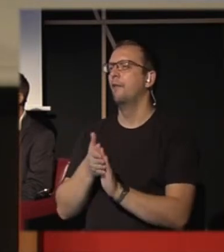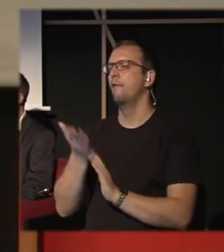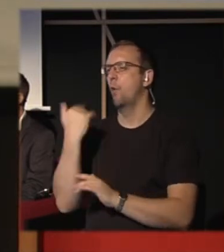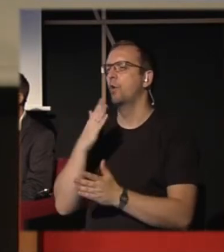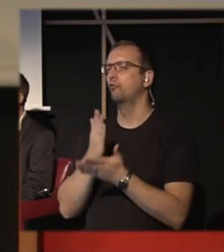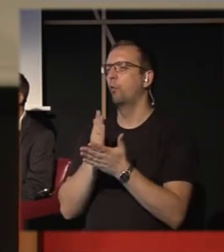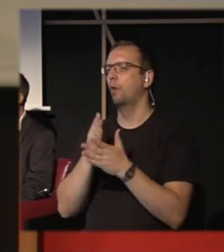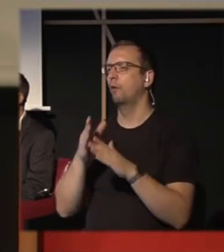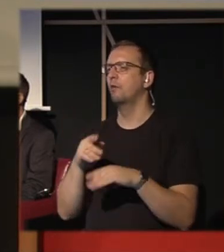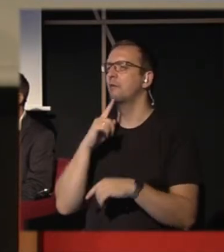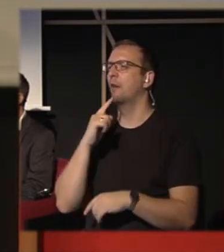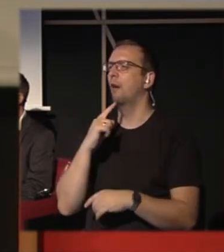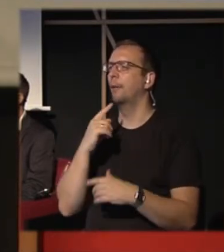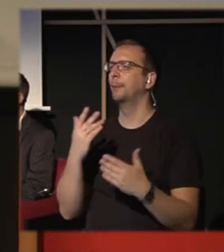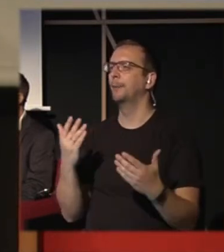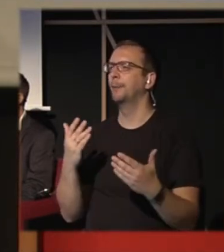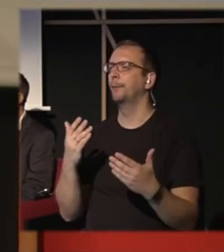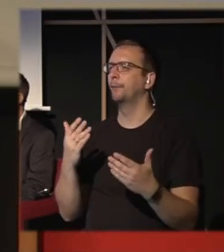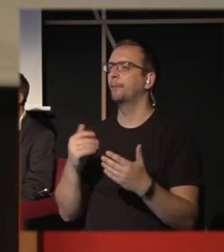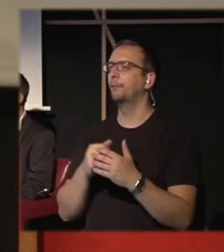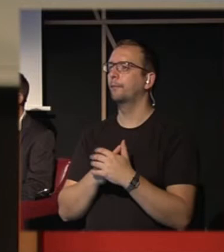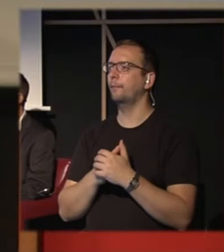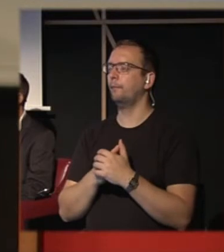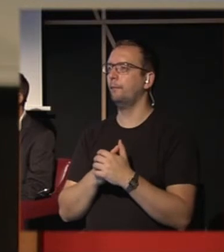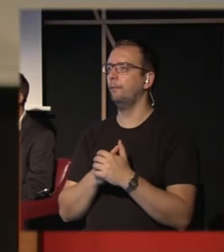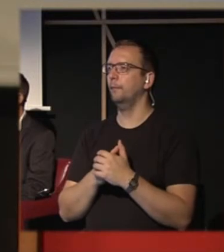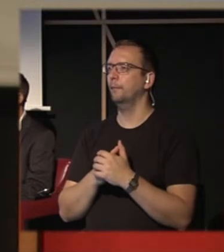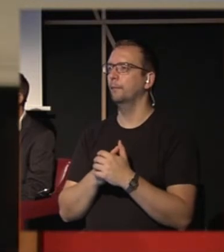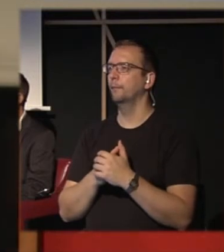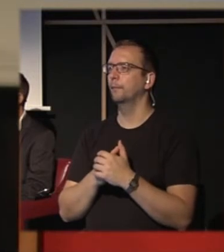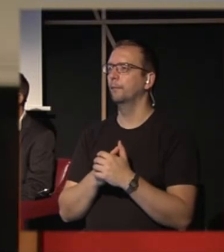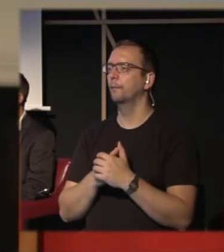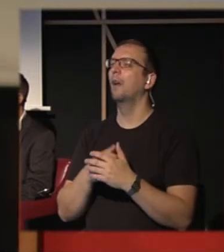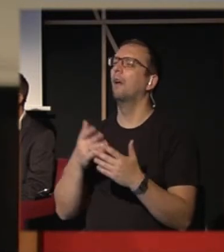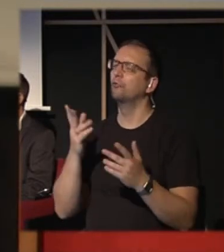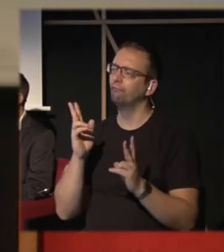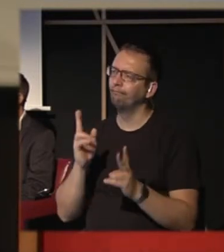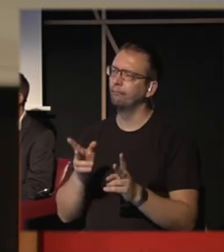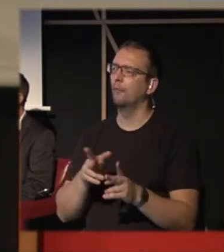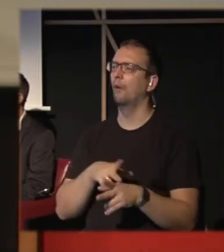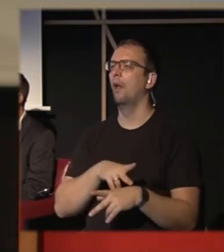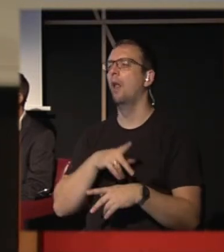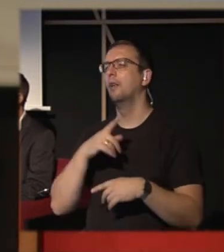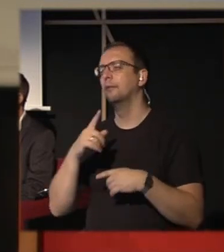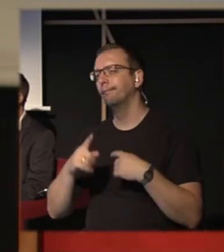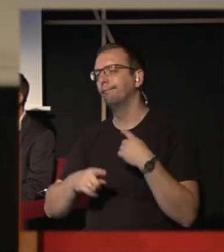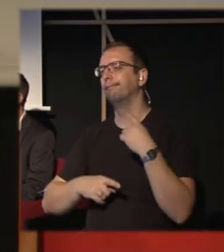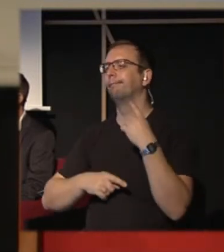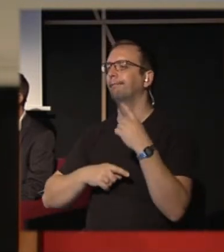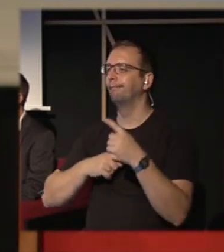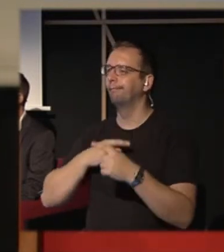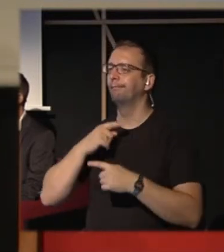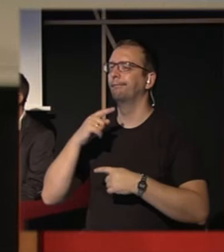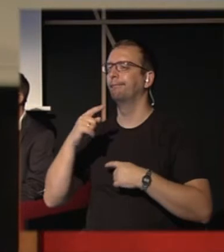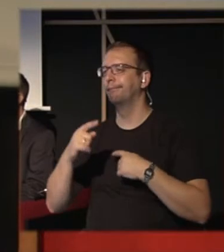begin with, and now they've reached 21 in their network group. And already in terms of DAO, you're already over 20 for the